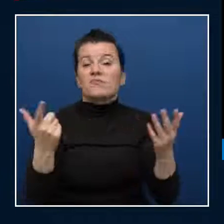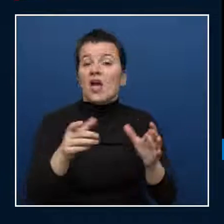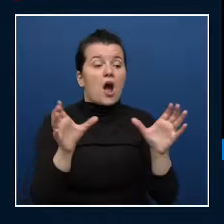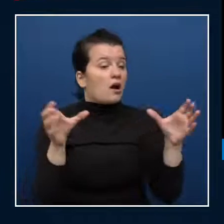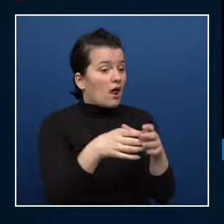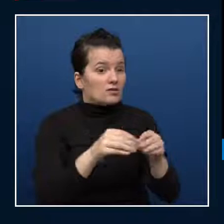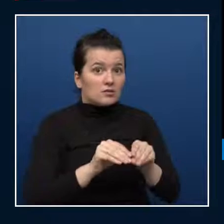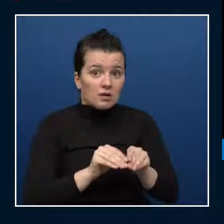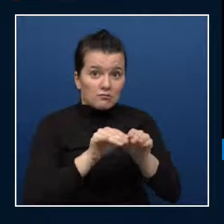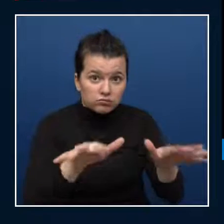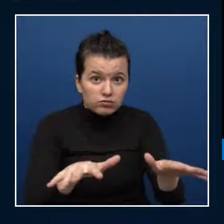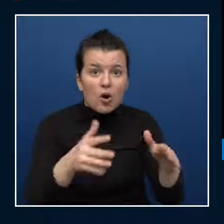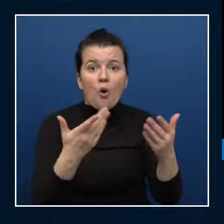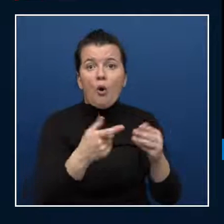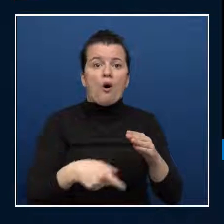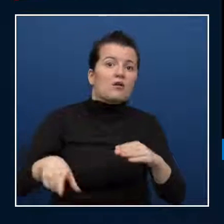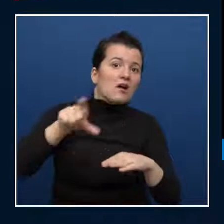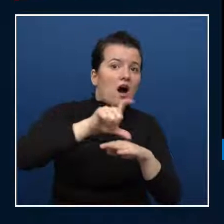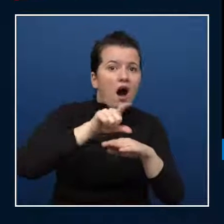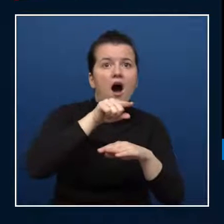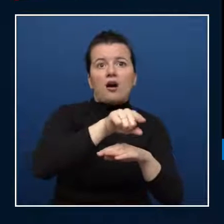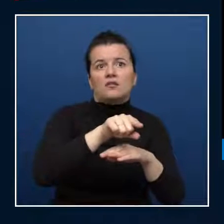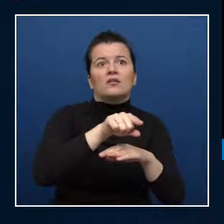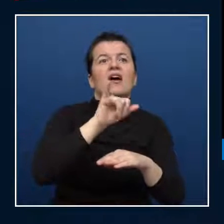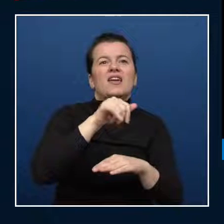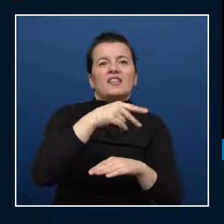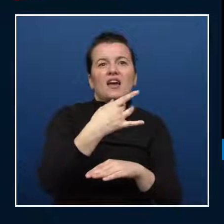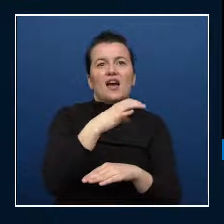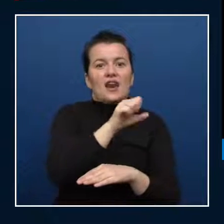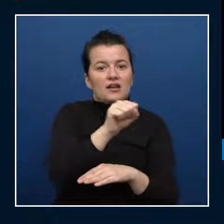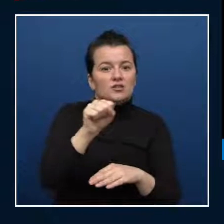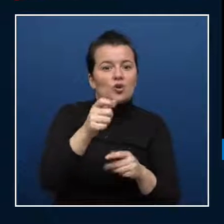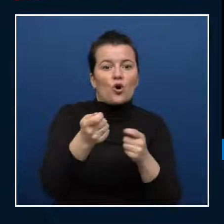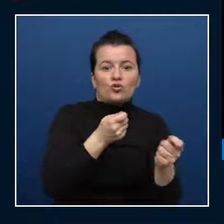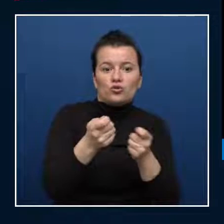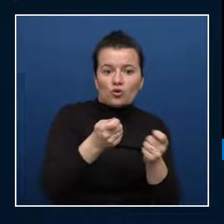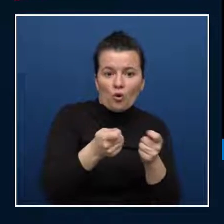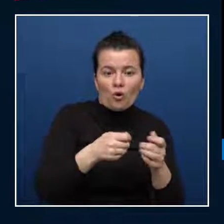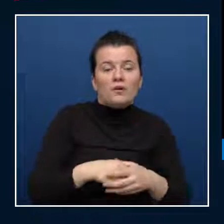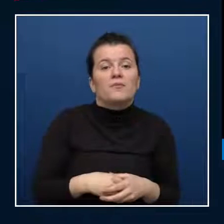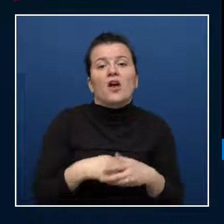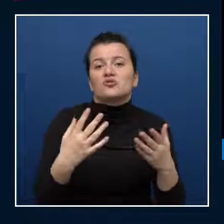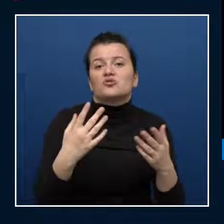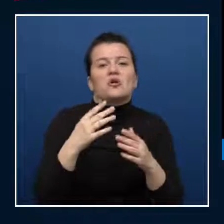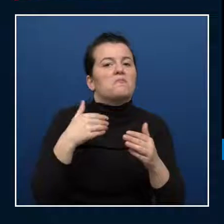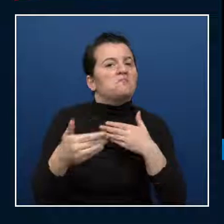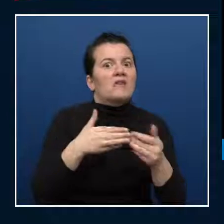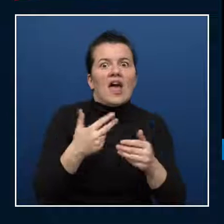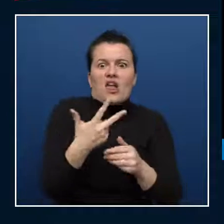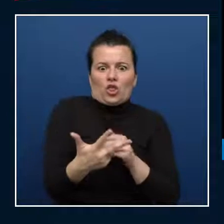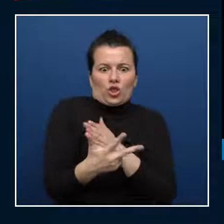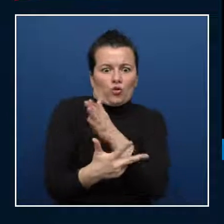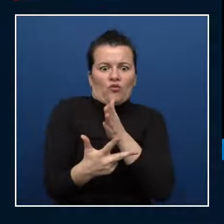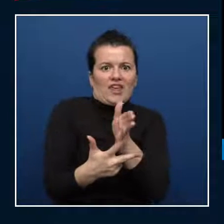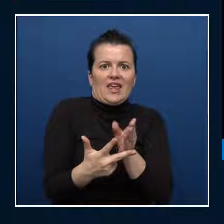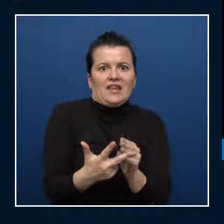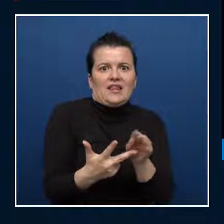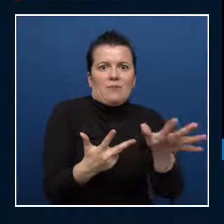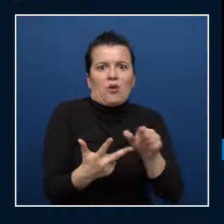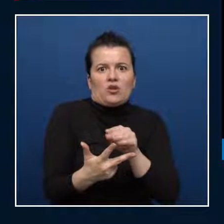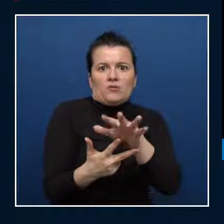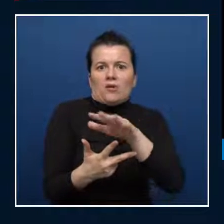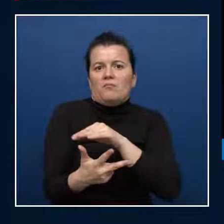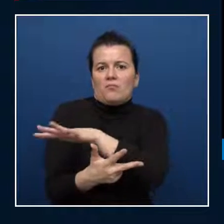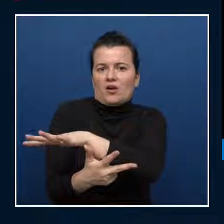add-on for the ingress controller and the application gateway. So instead of having to deploy 3 resources, there's now one command